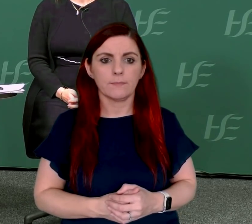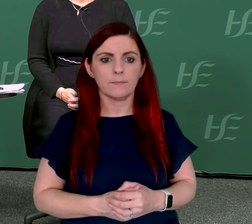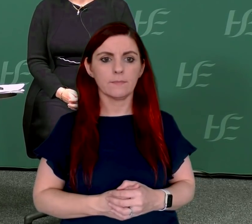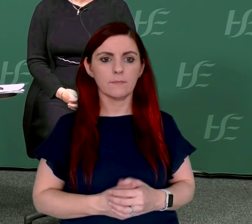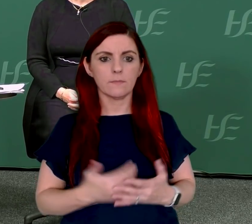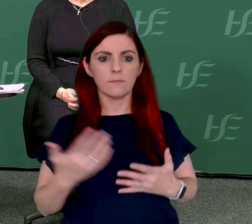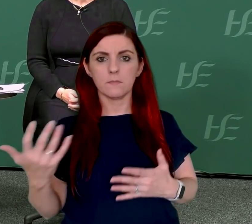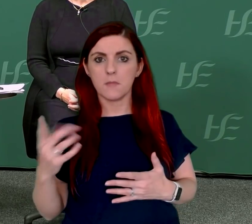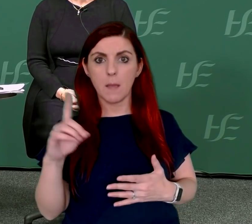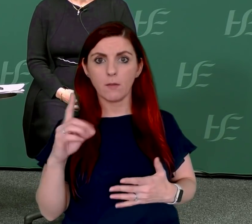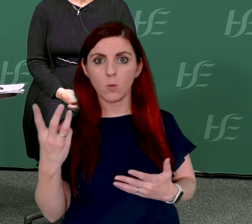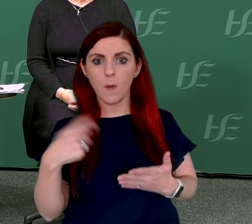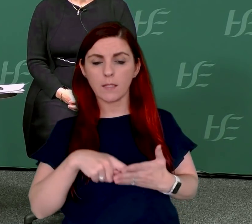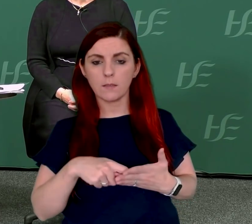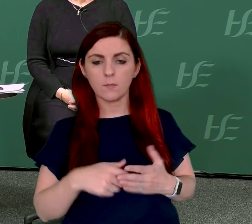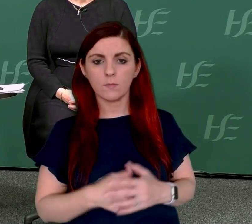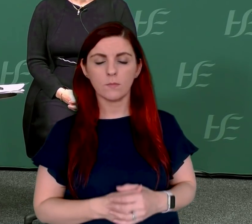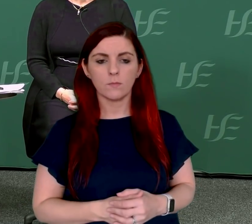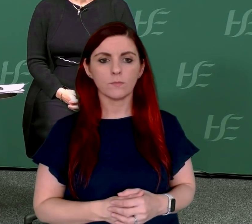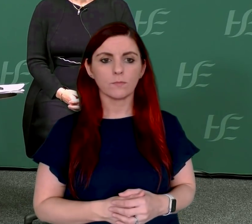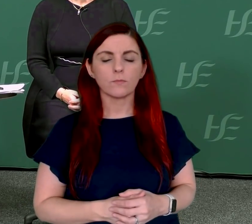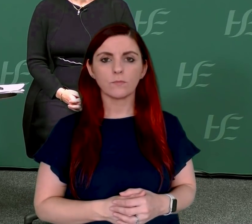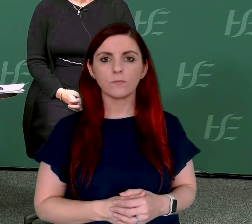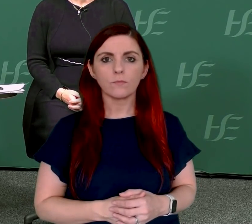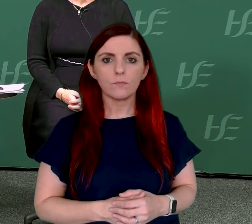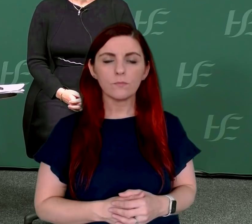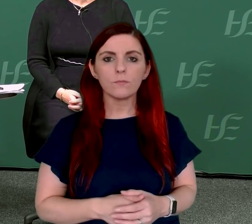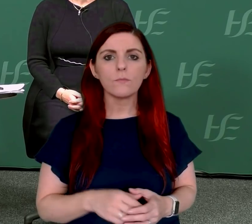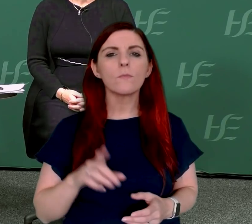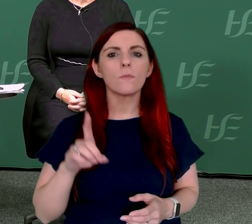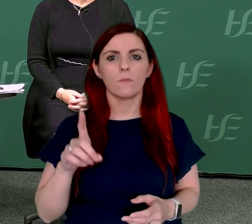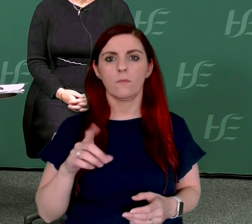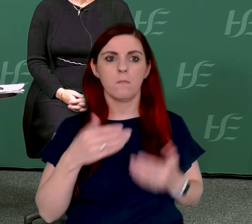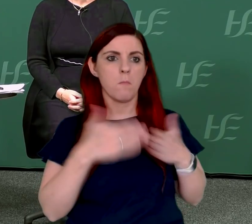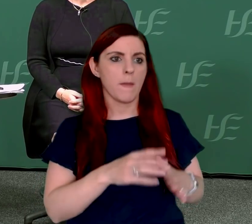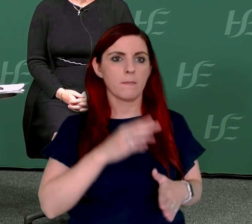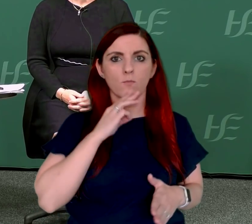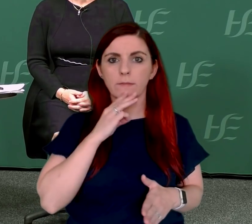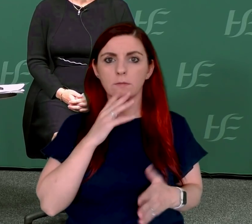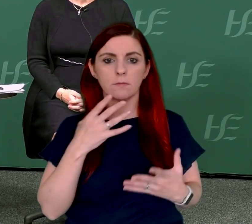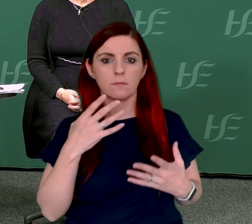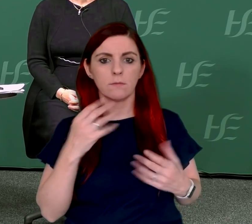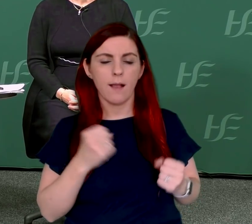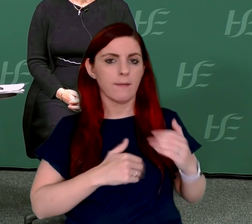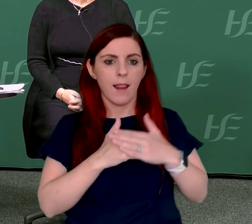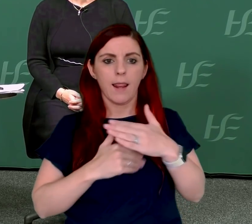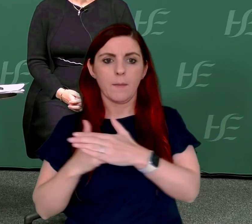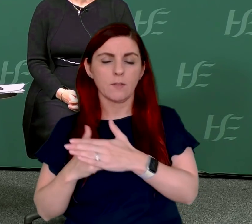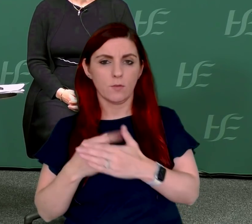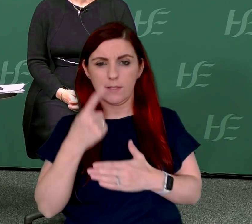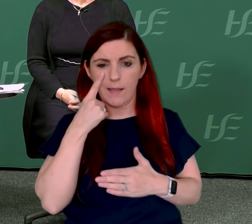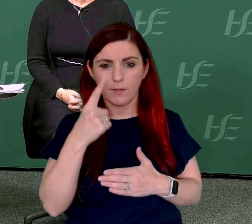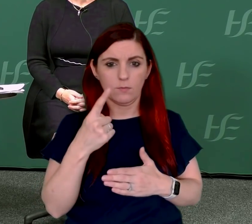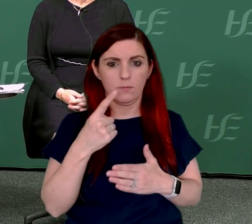Damien, please feel free to add. I think Paul has summed it up well. I think in terms of whether it's public or private, and there is a limit that you can go to. You can just see that where do you start